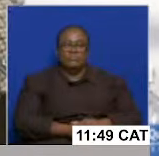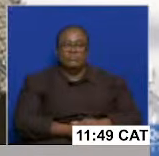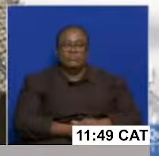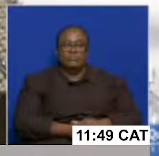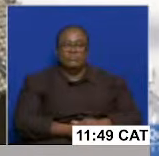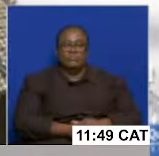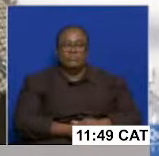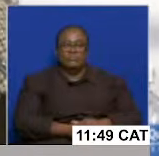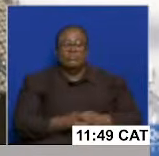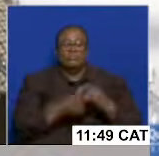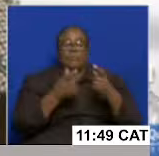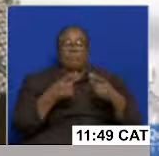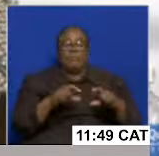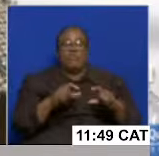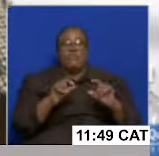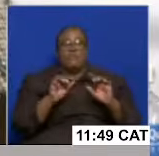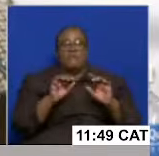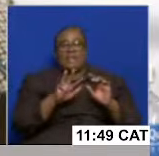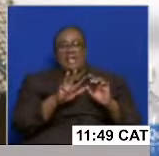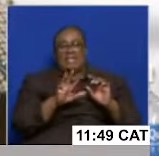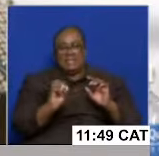9T.